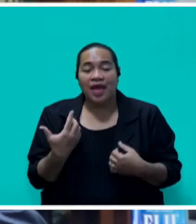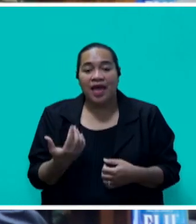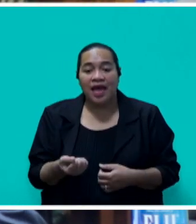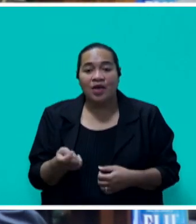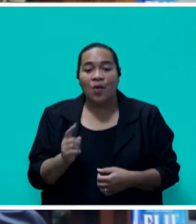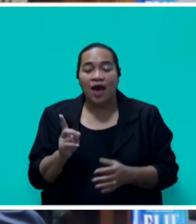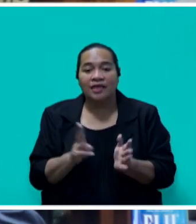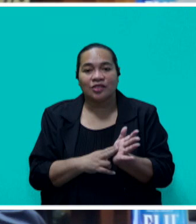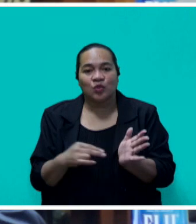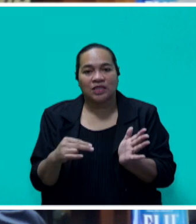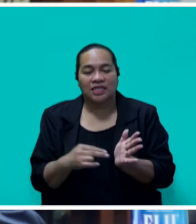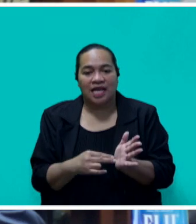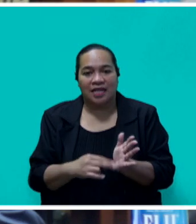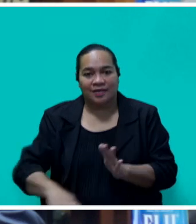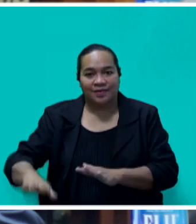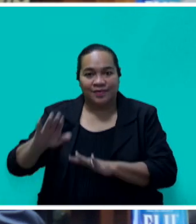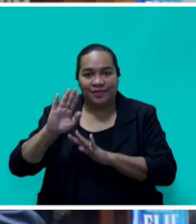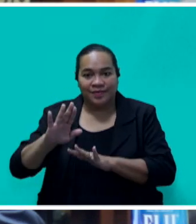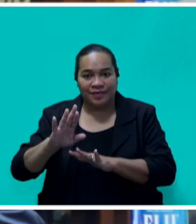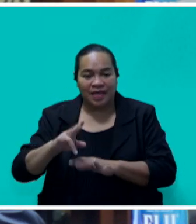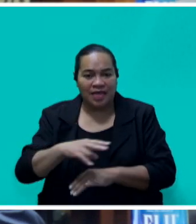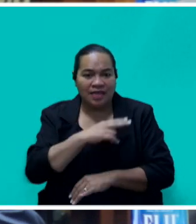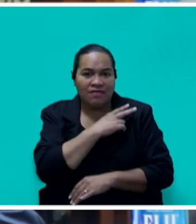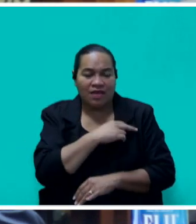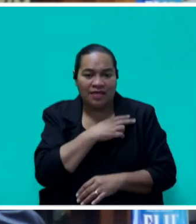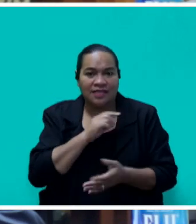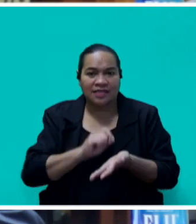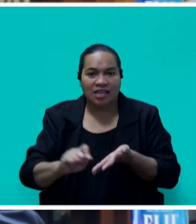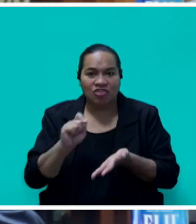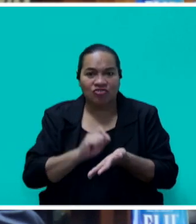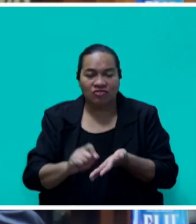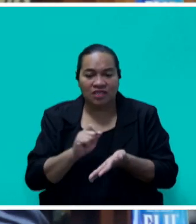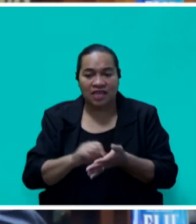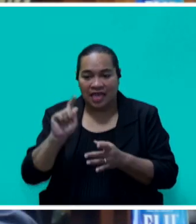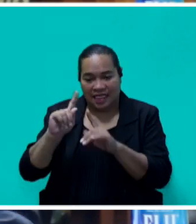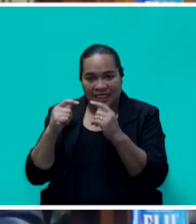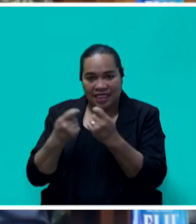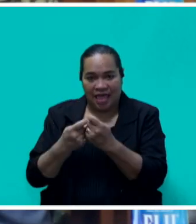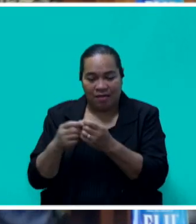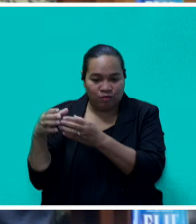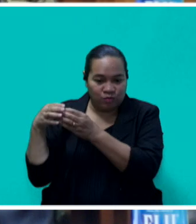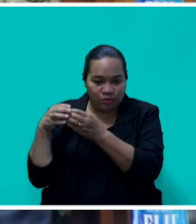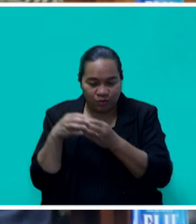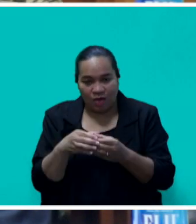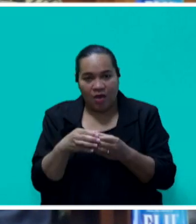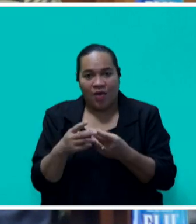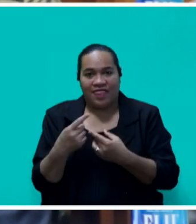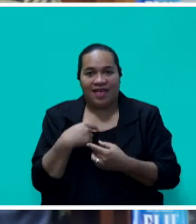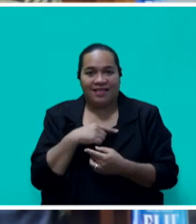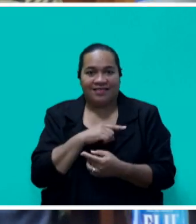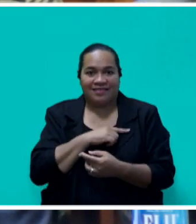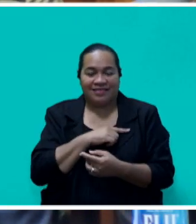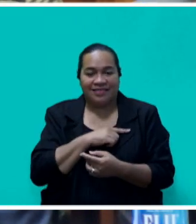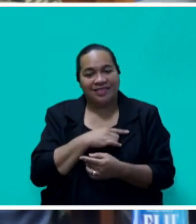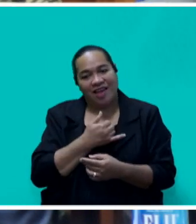New Zealand Defence Secretary and his team with us, and they have